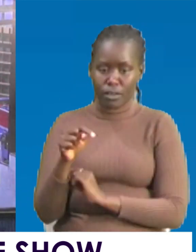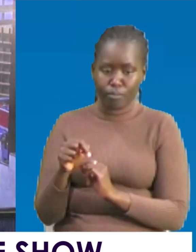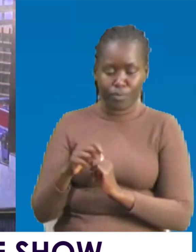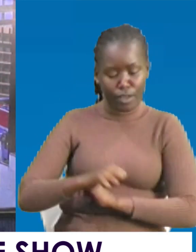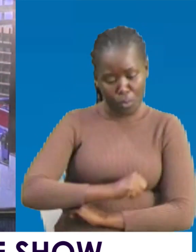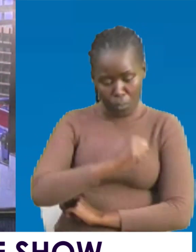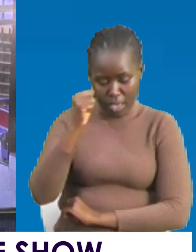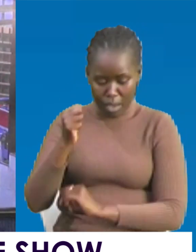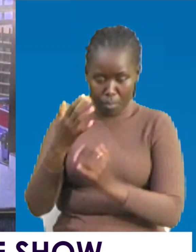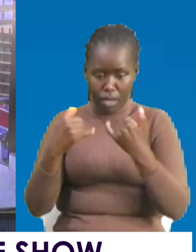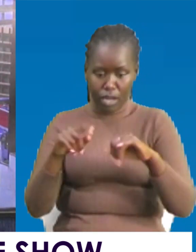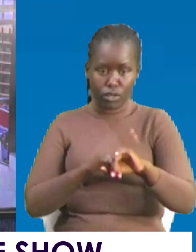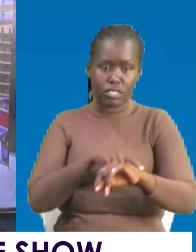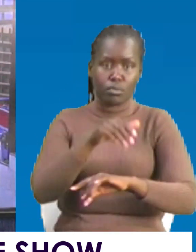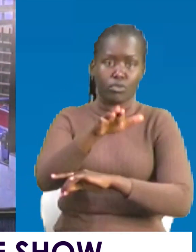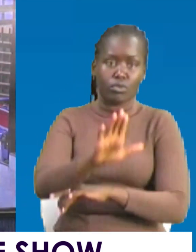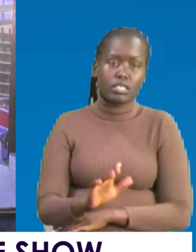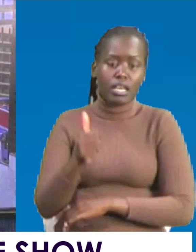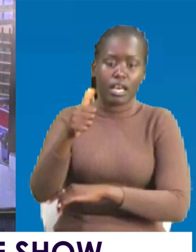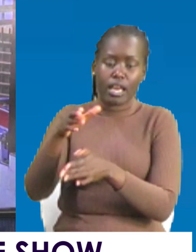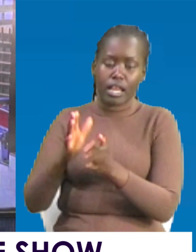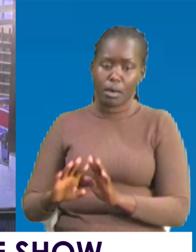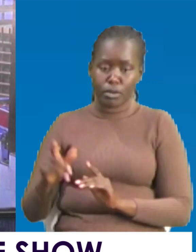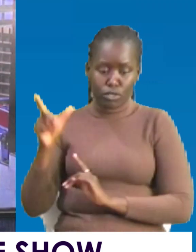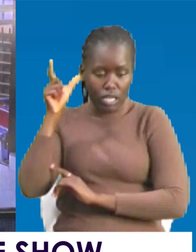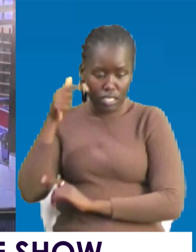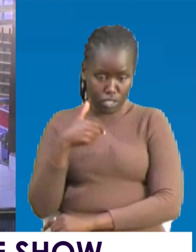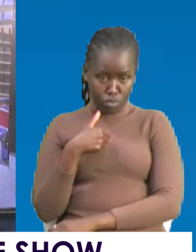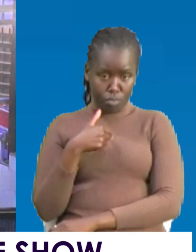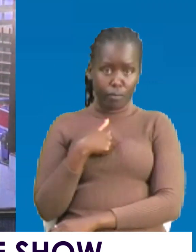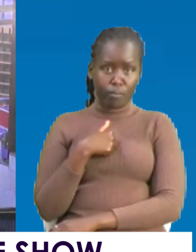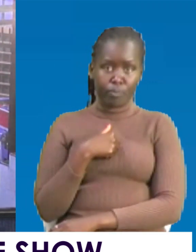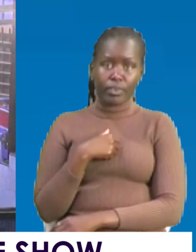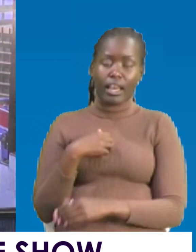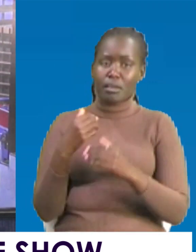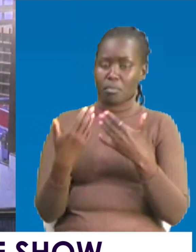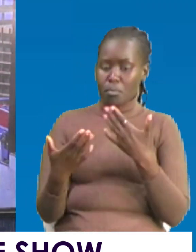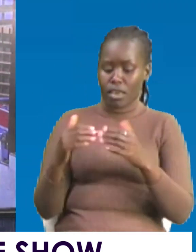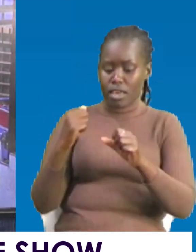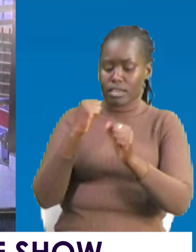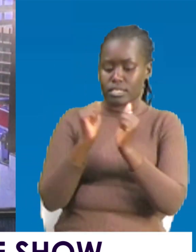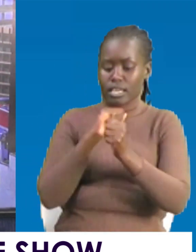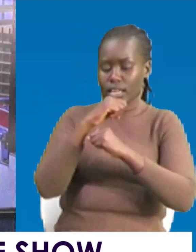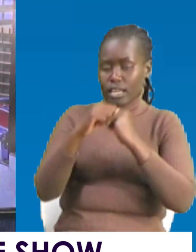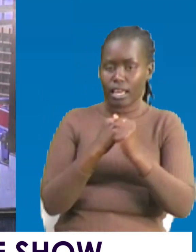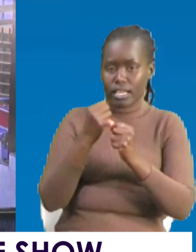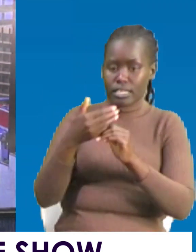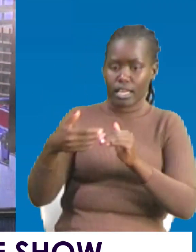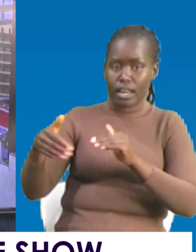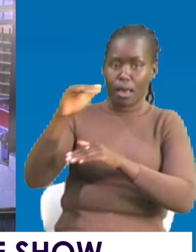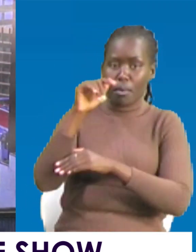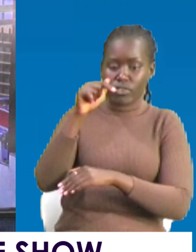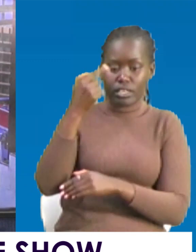hiding place. It is your time. Anybody listening to me and they are 10 years and above, this is for